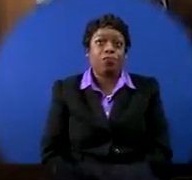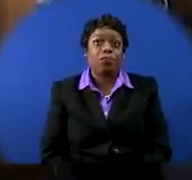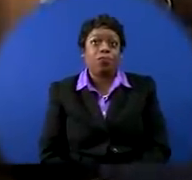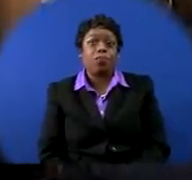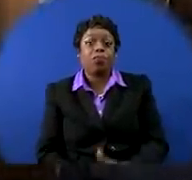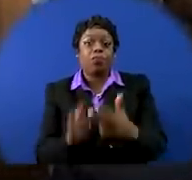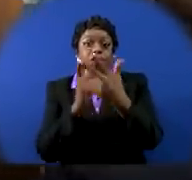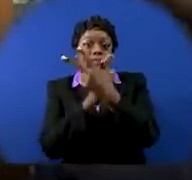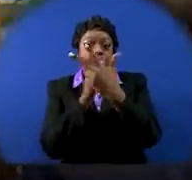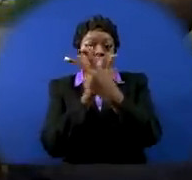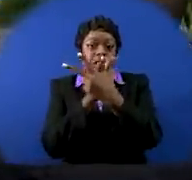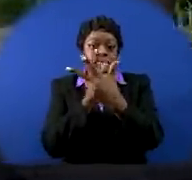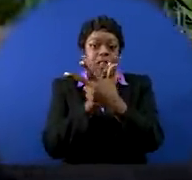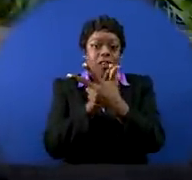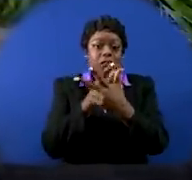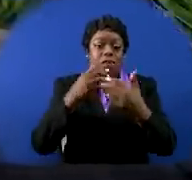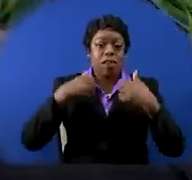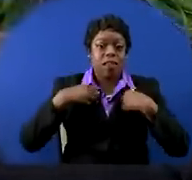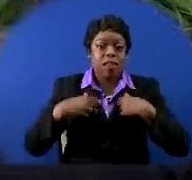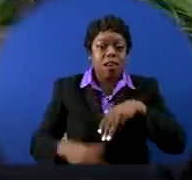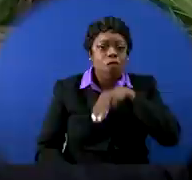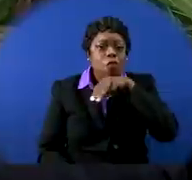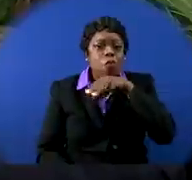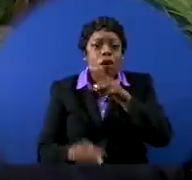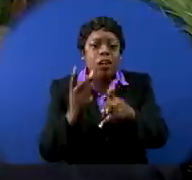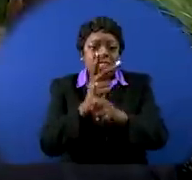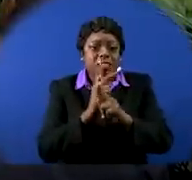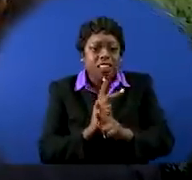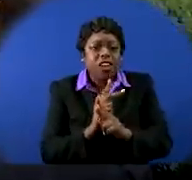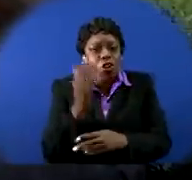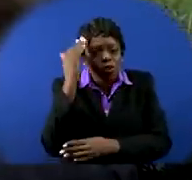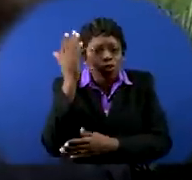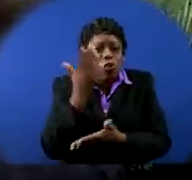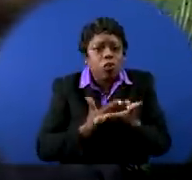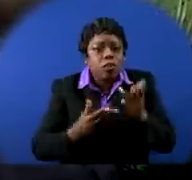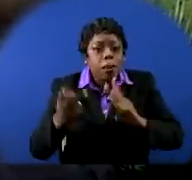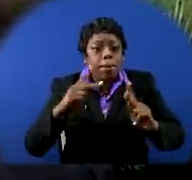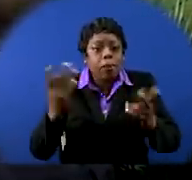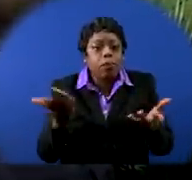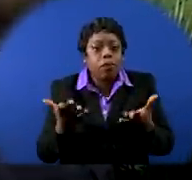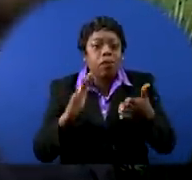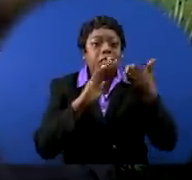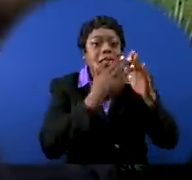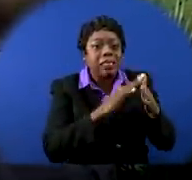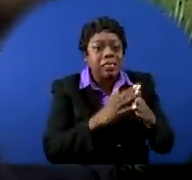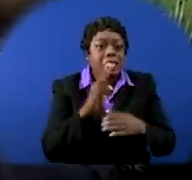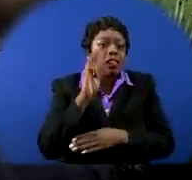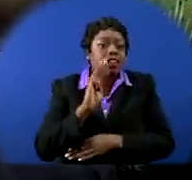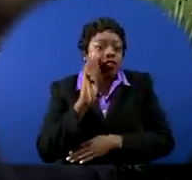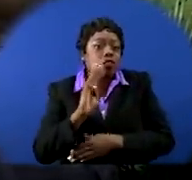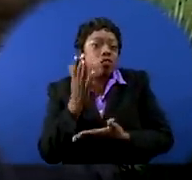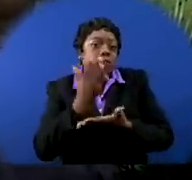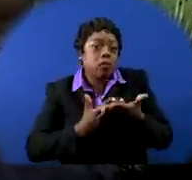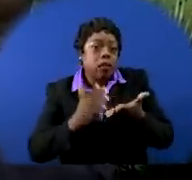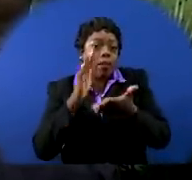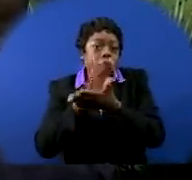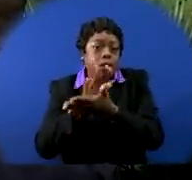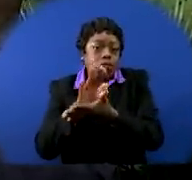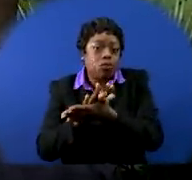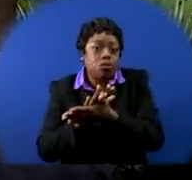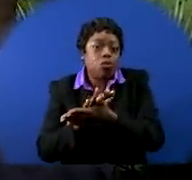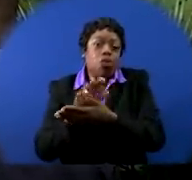We have what is known as watch care, because there's some people who are just in the city of Houston, in the area, for a limited time. Some are in school. They're going to be